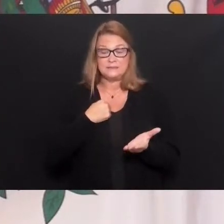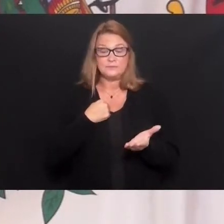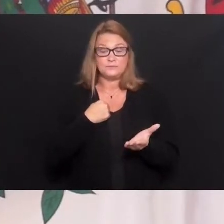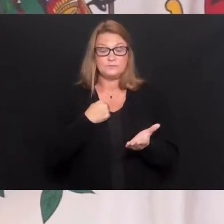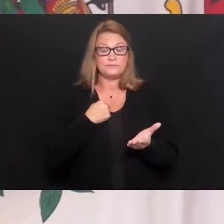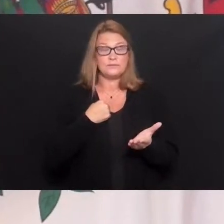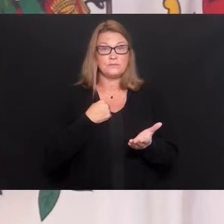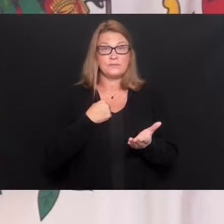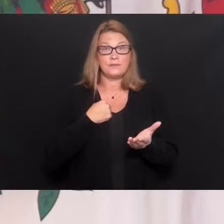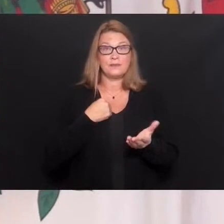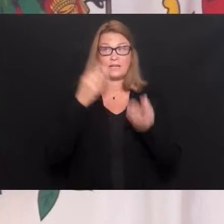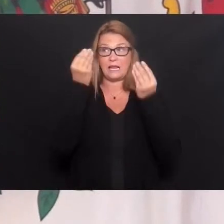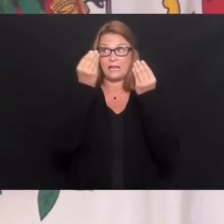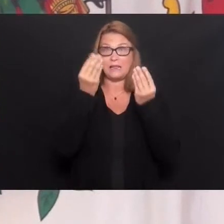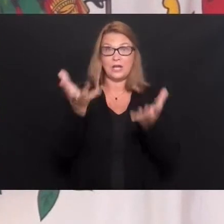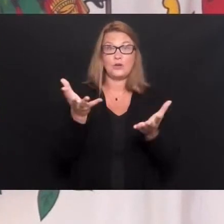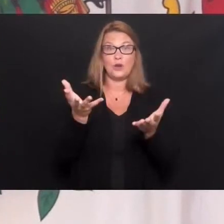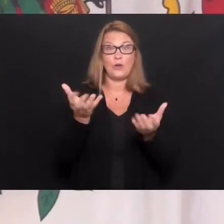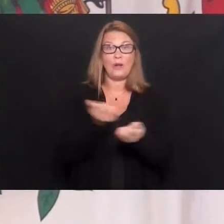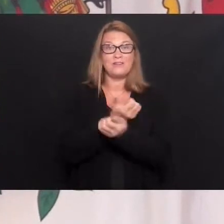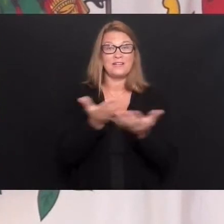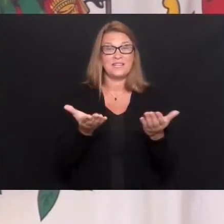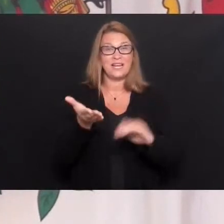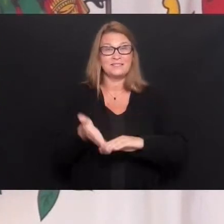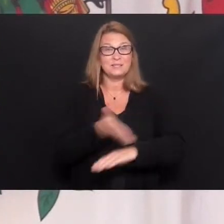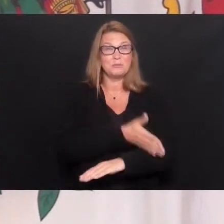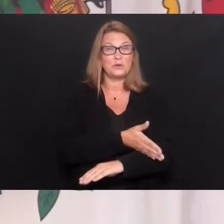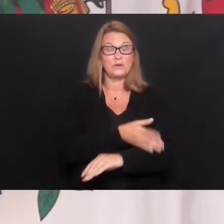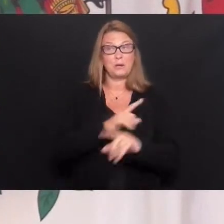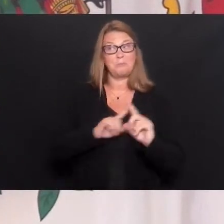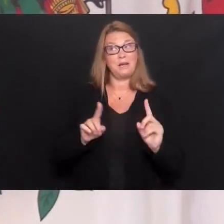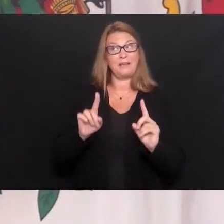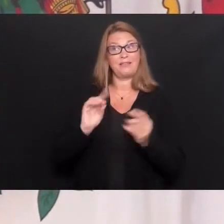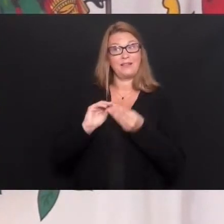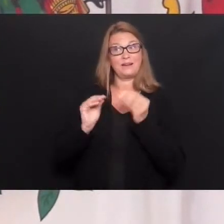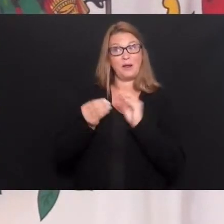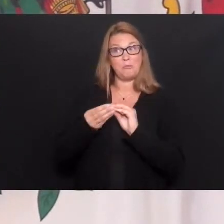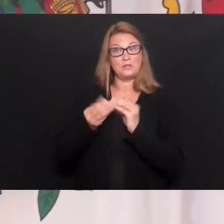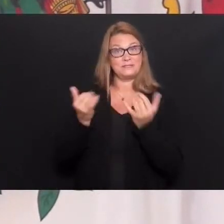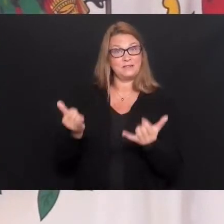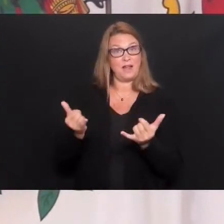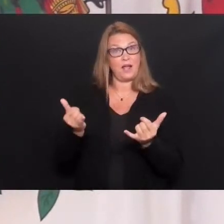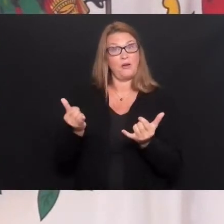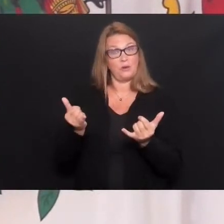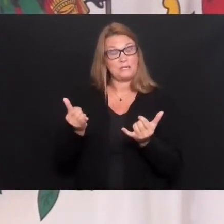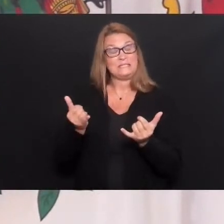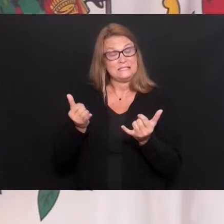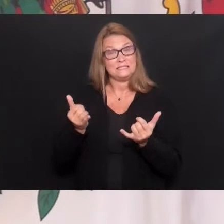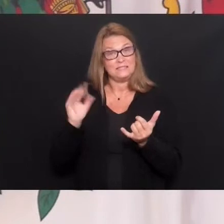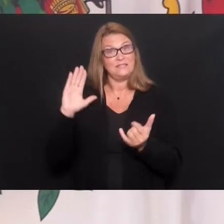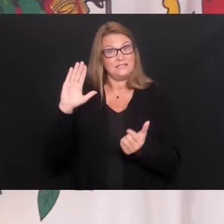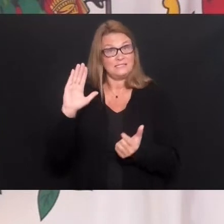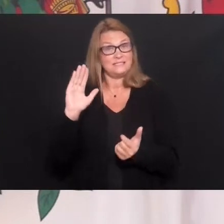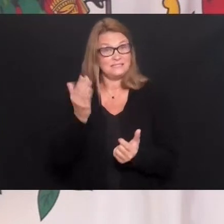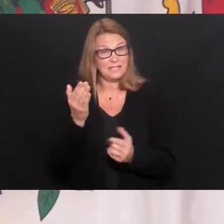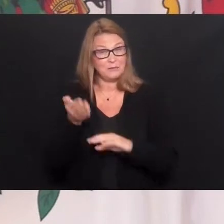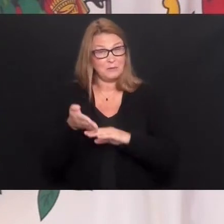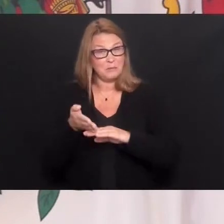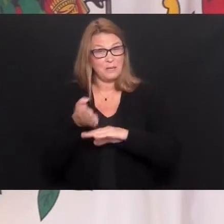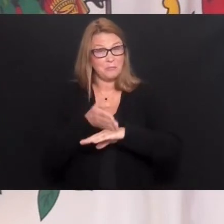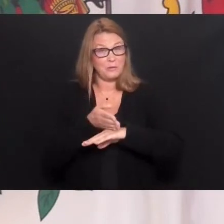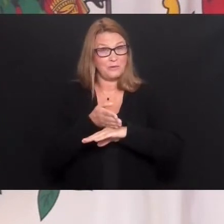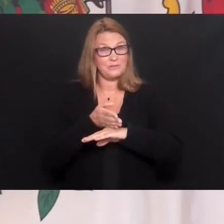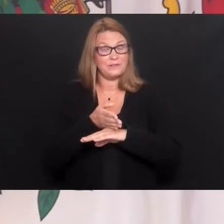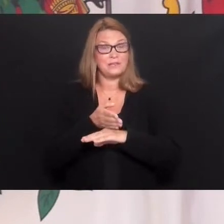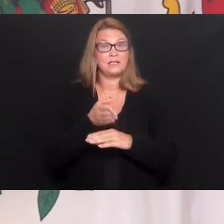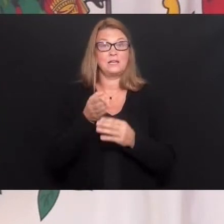things are looking better, but you'll see from our numbers, I think that we have been in the eye of the storm.